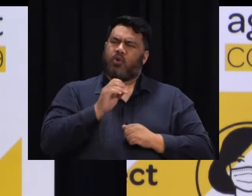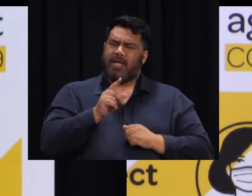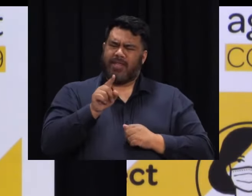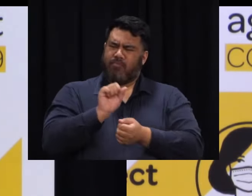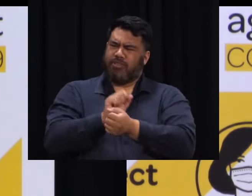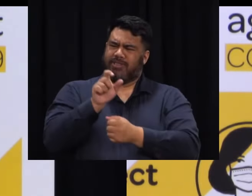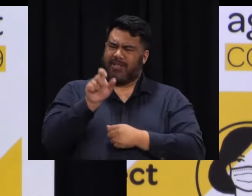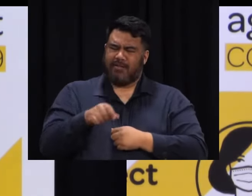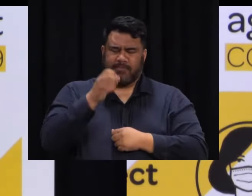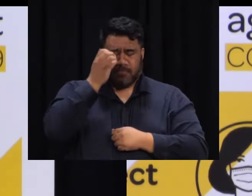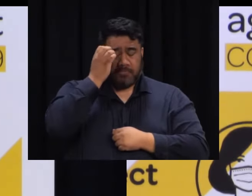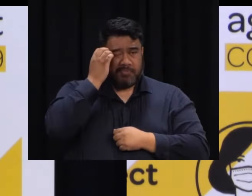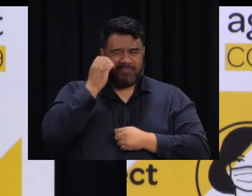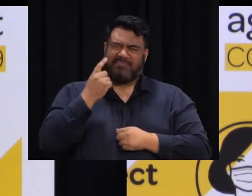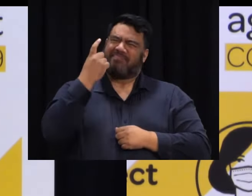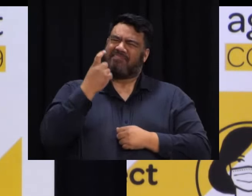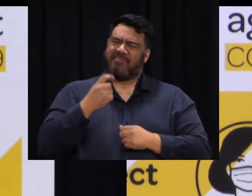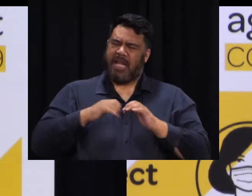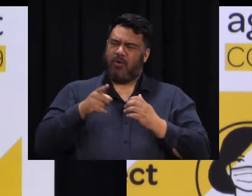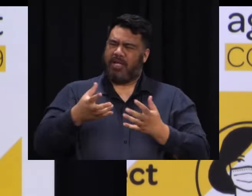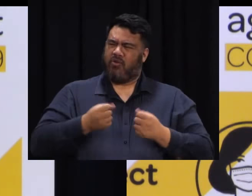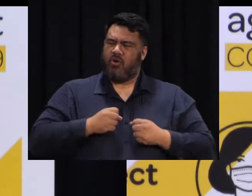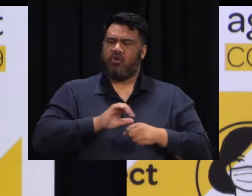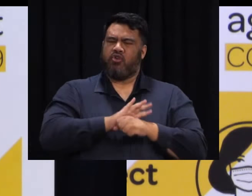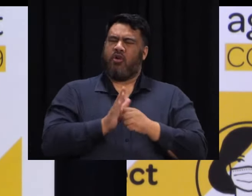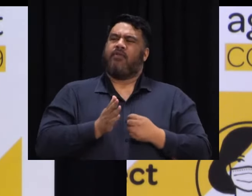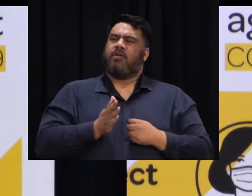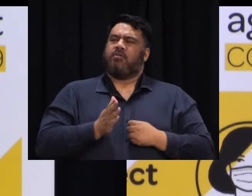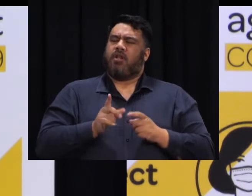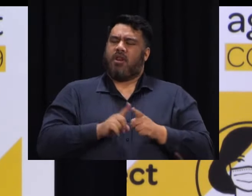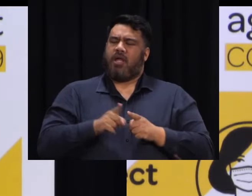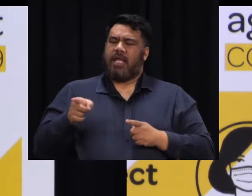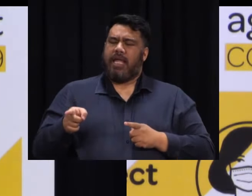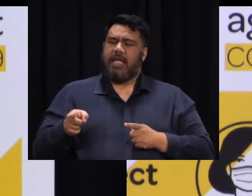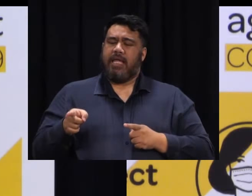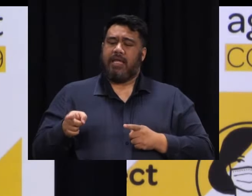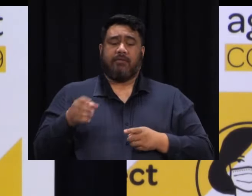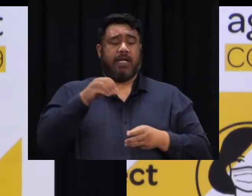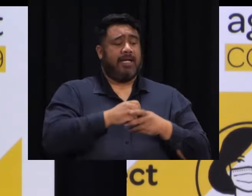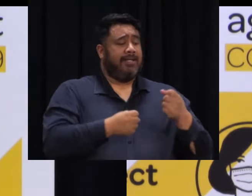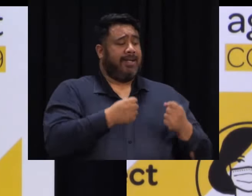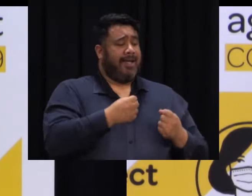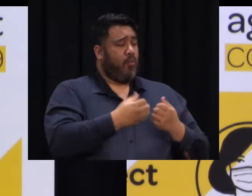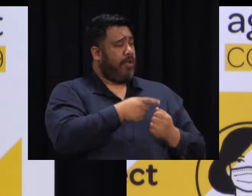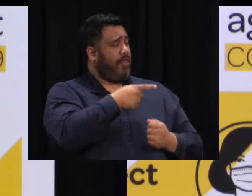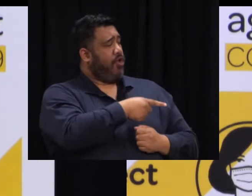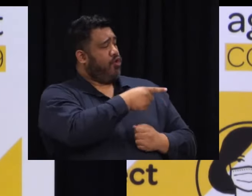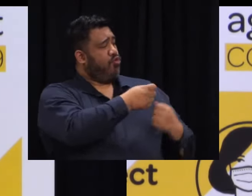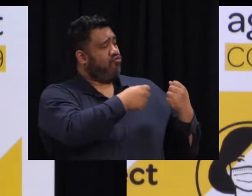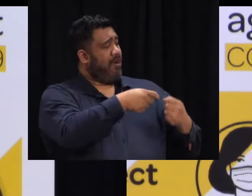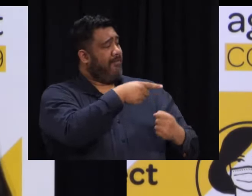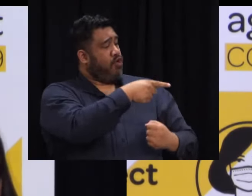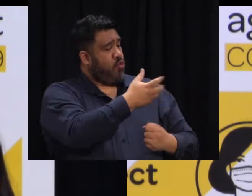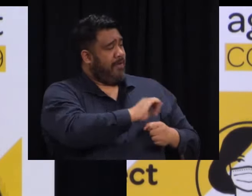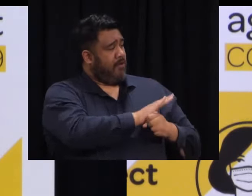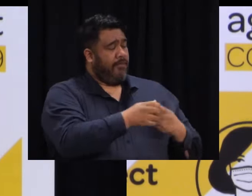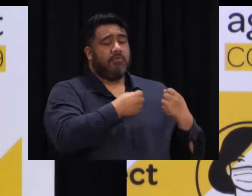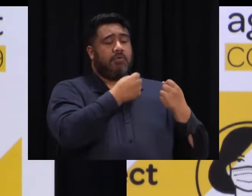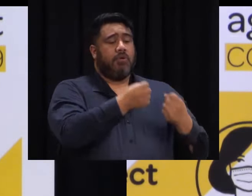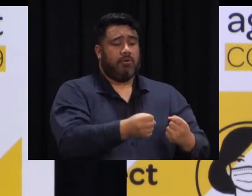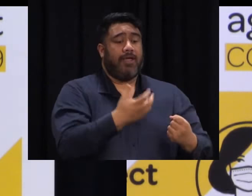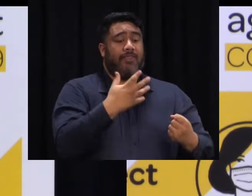person transporting him then stay in the household in a Level 2 environment from Level 4 to Level 2? Yeah.